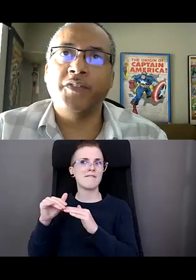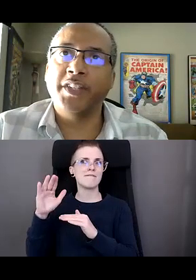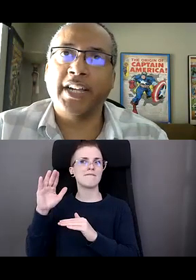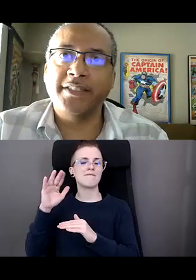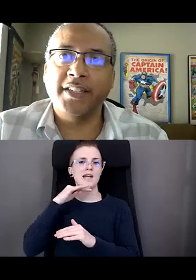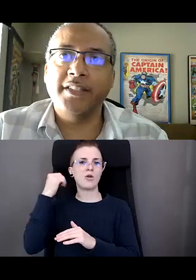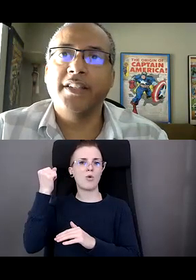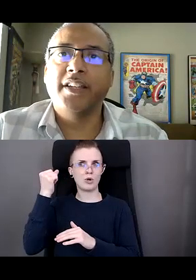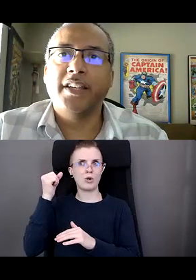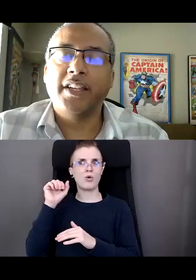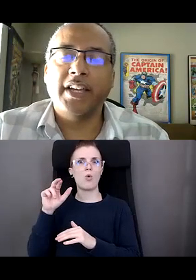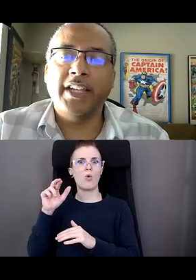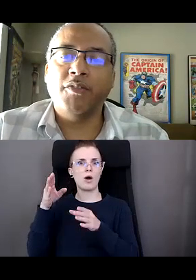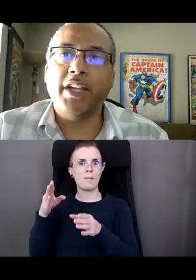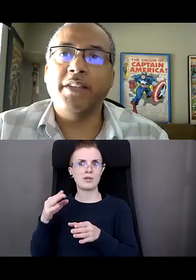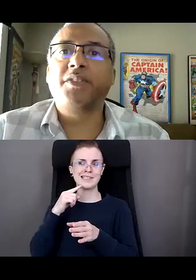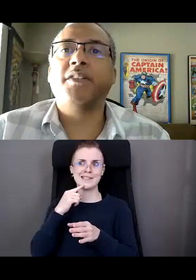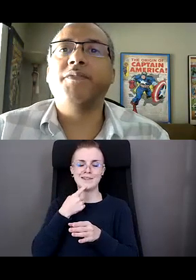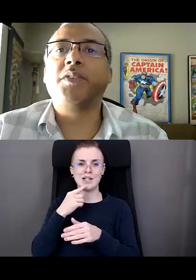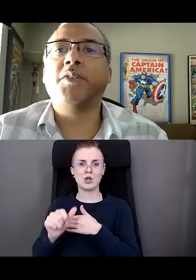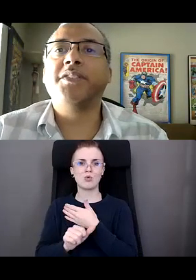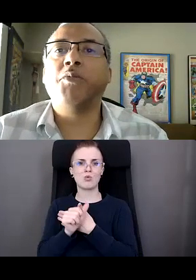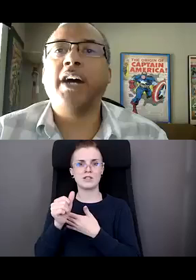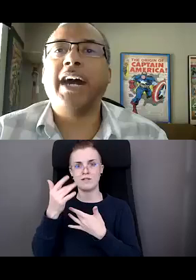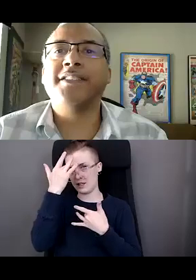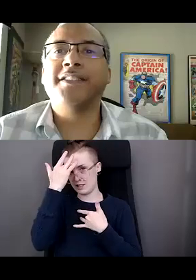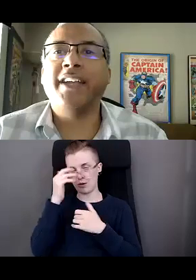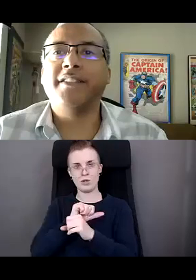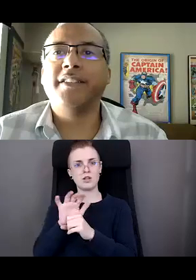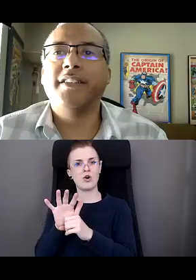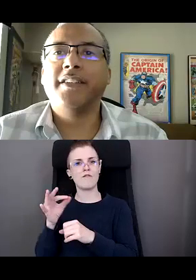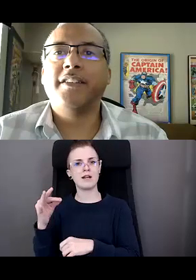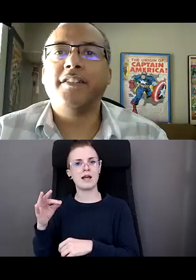severe COVID-19. And so someone say, well, how do